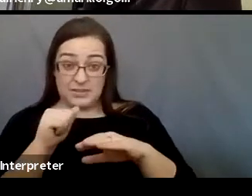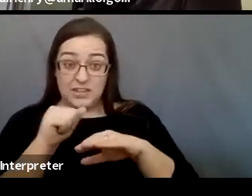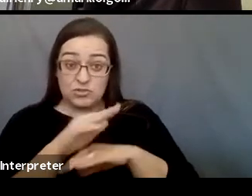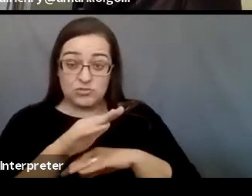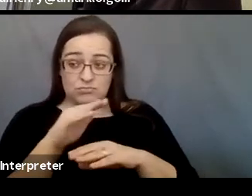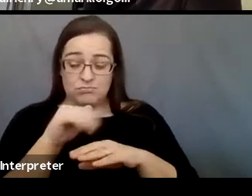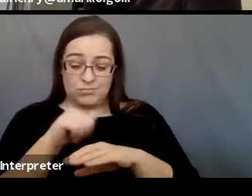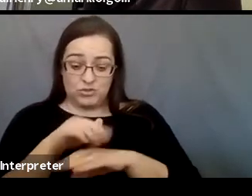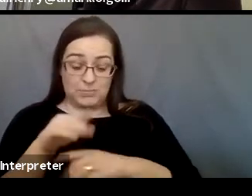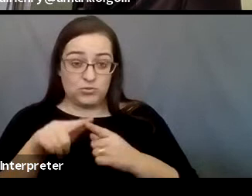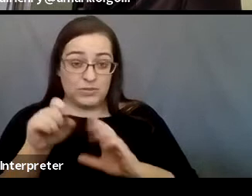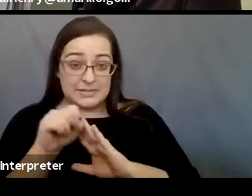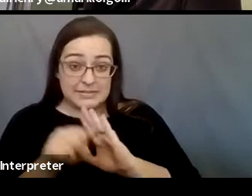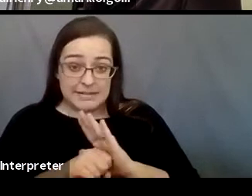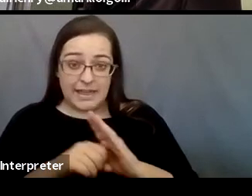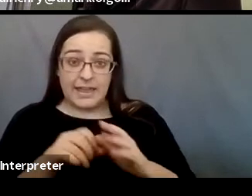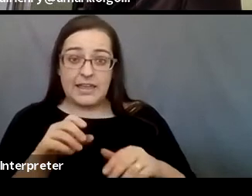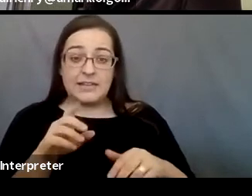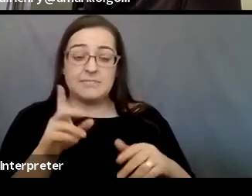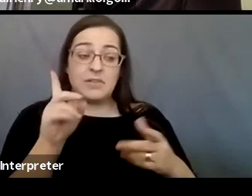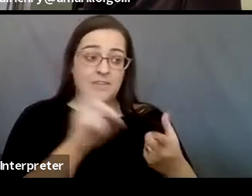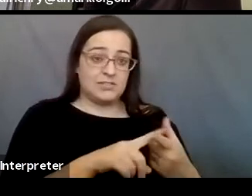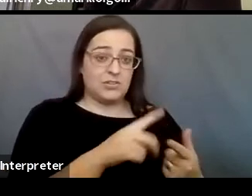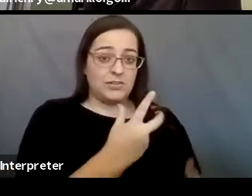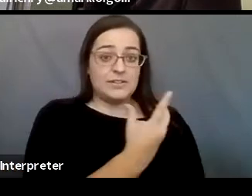until it's actually shot into a person's arm?